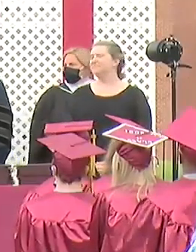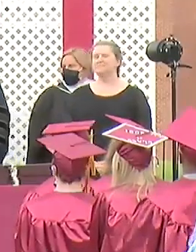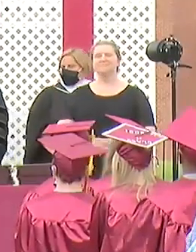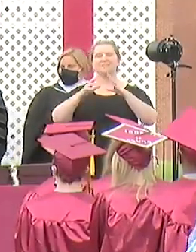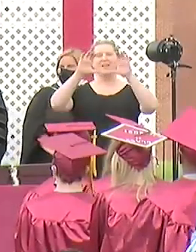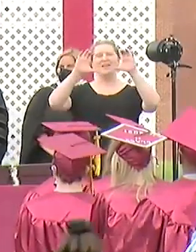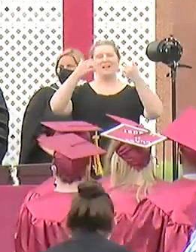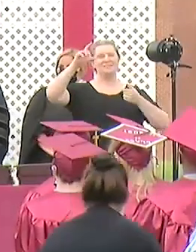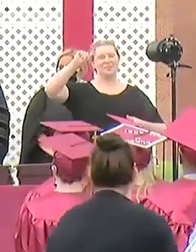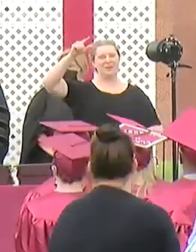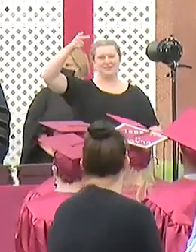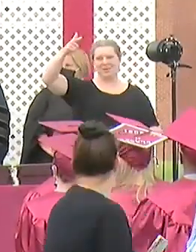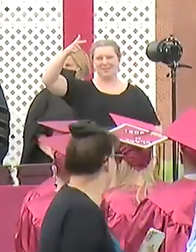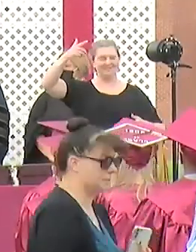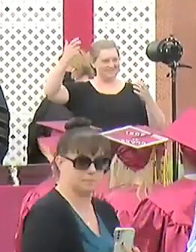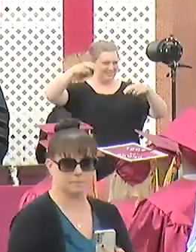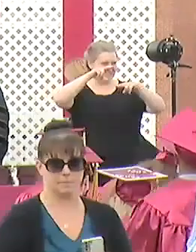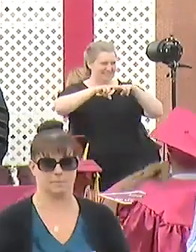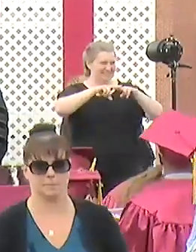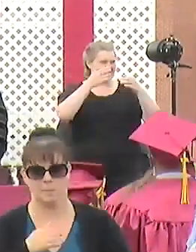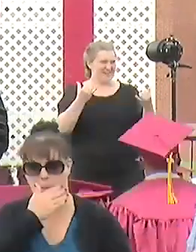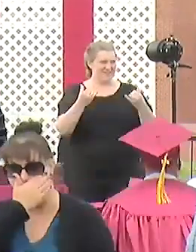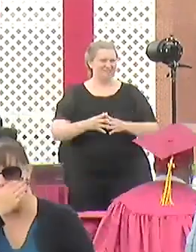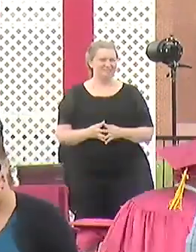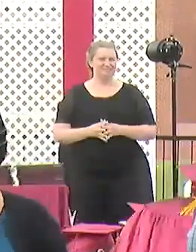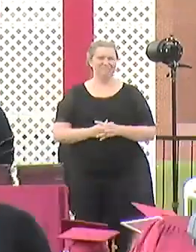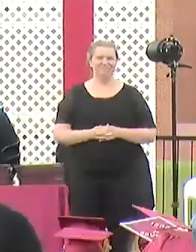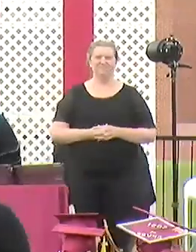class of 2021. Please be seated.